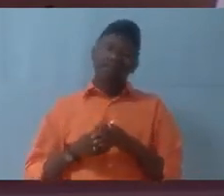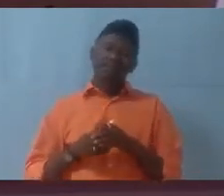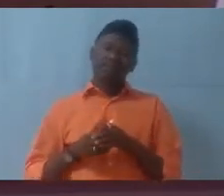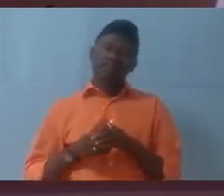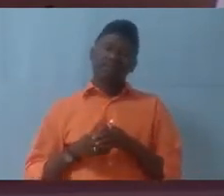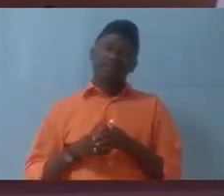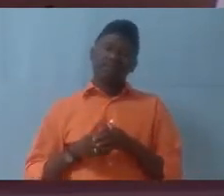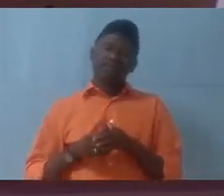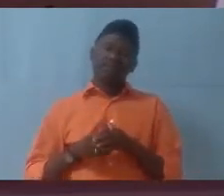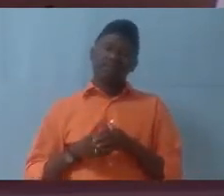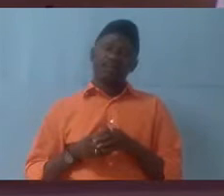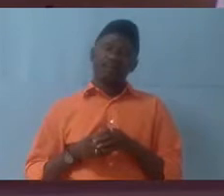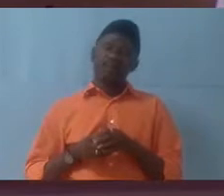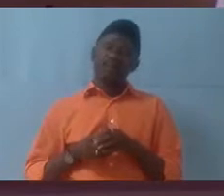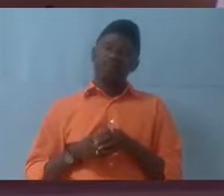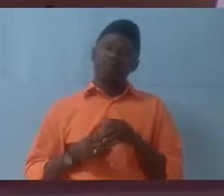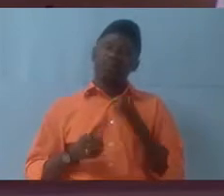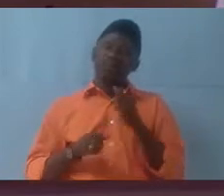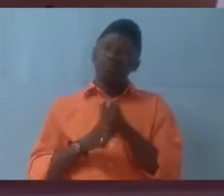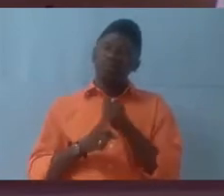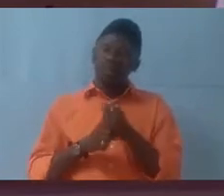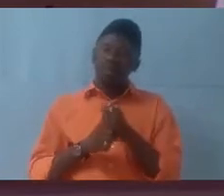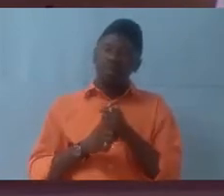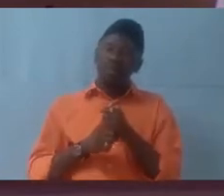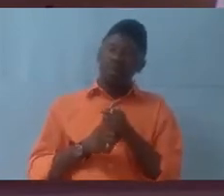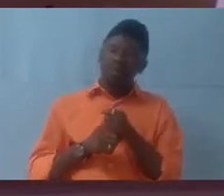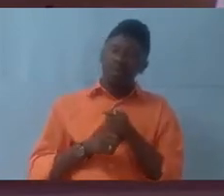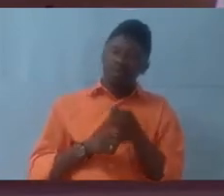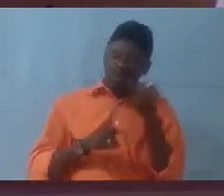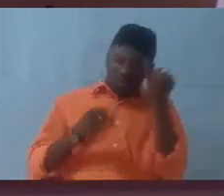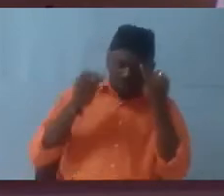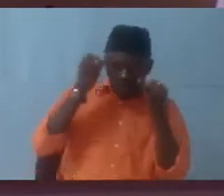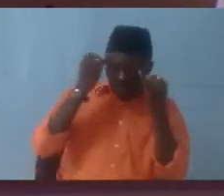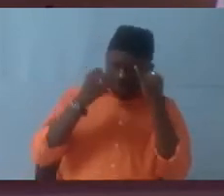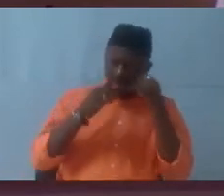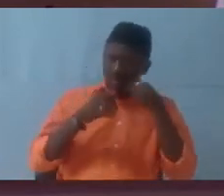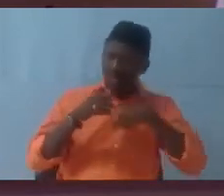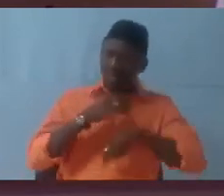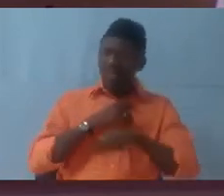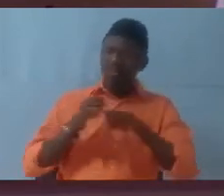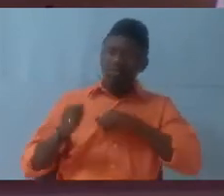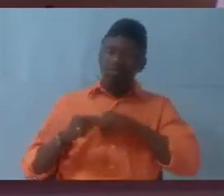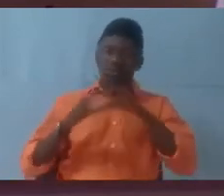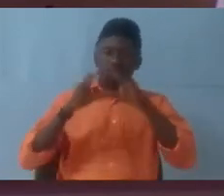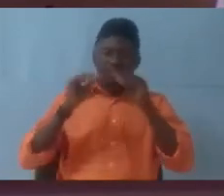role to influence the decisions he would make in his office that was to be independent.